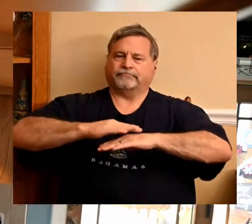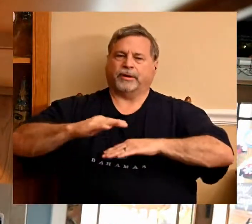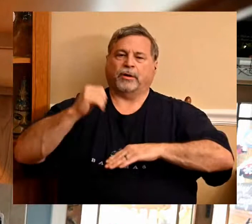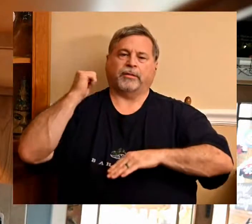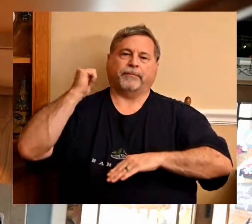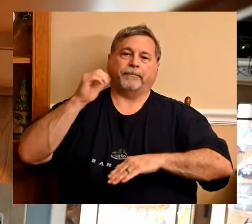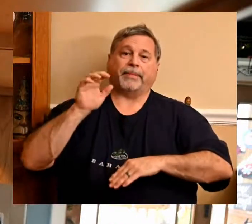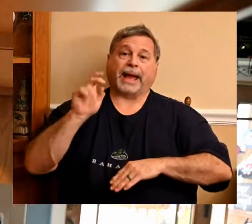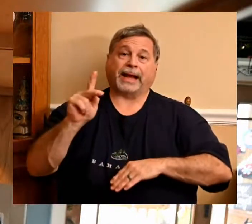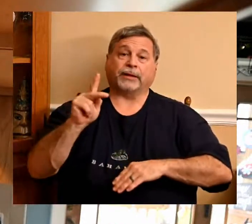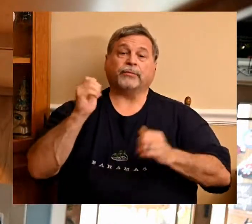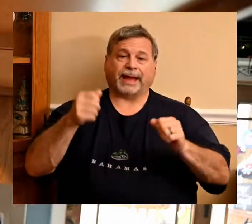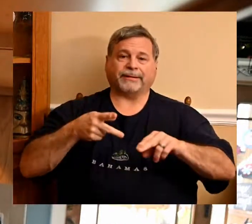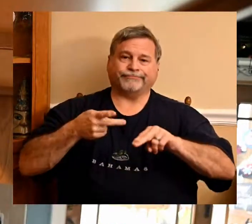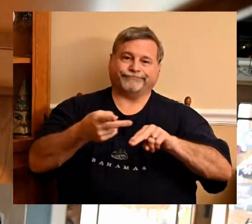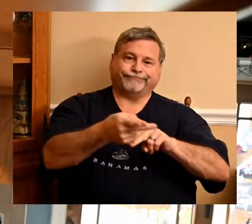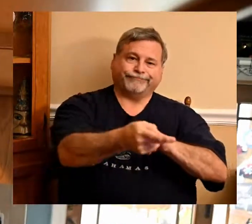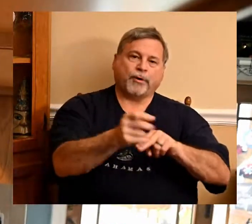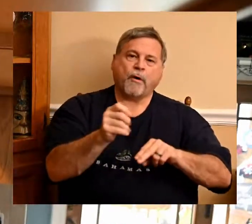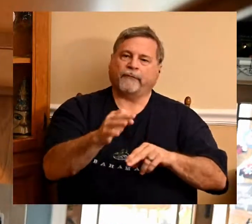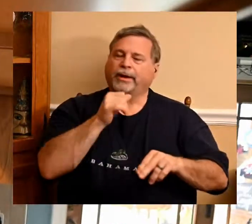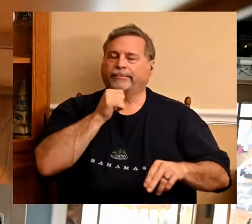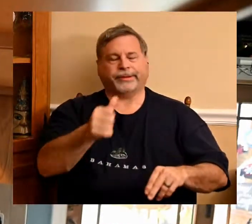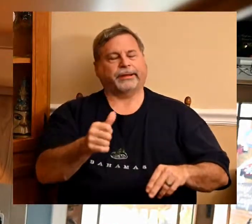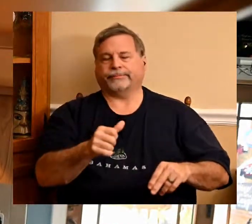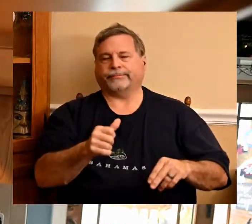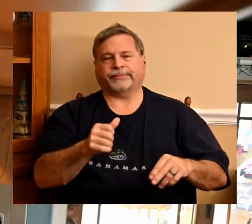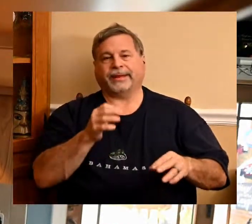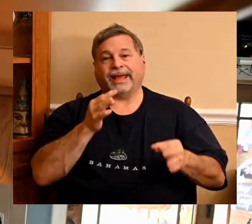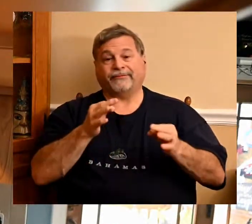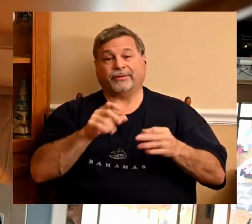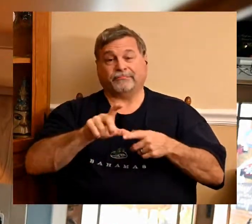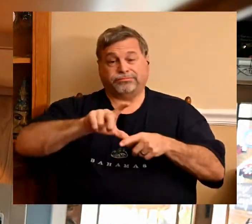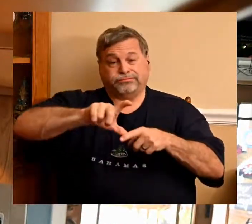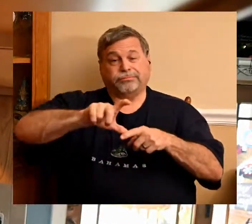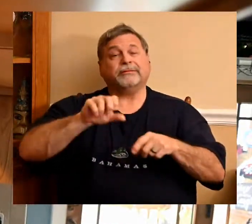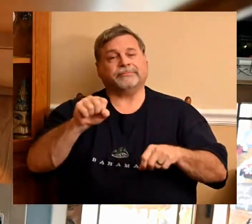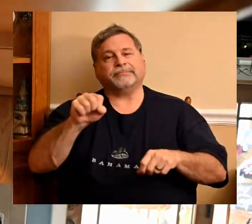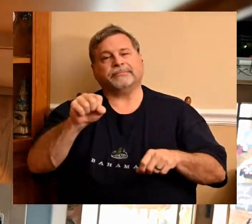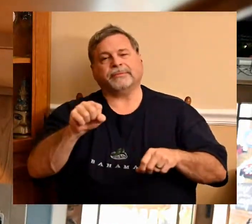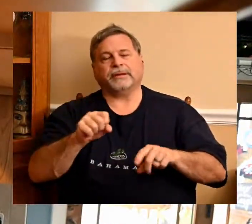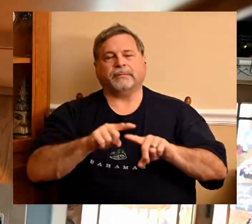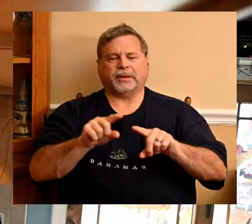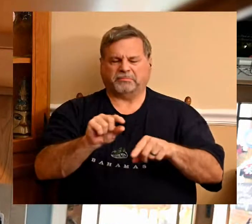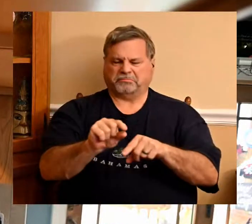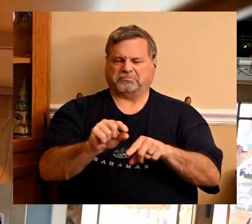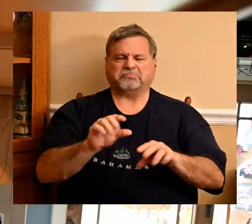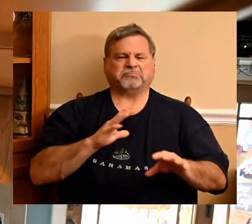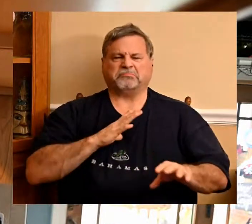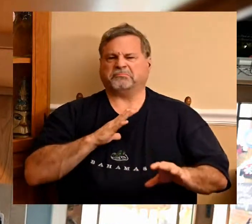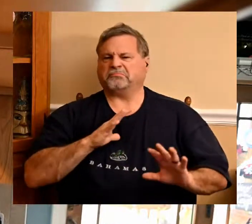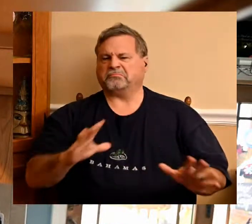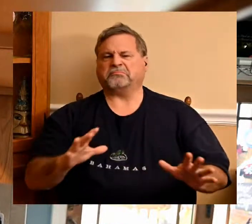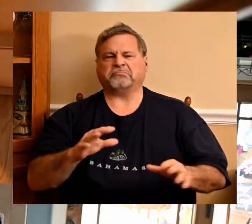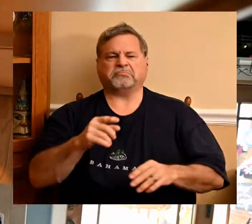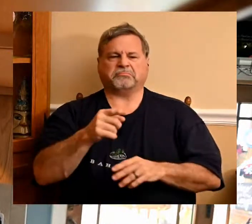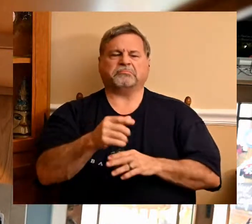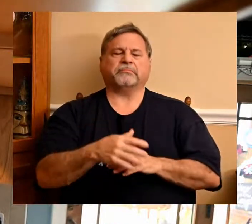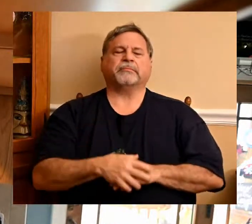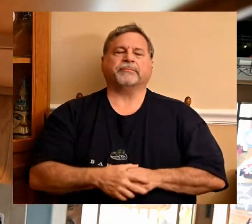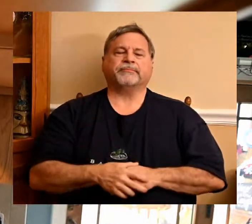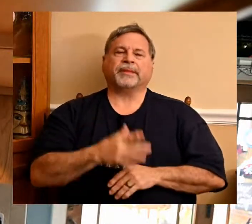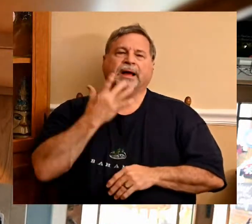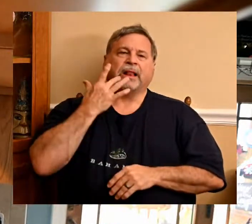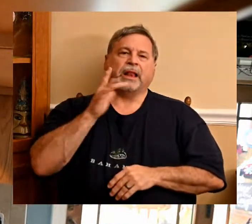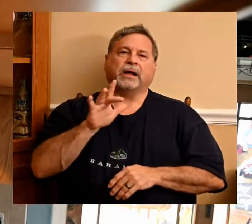that if you want. I'm not going to trim it off unless it was excessive. If you have a decent butcher, or in this case I was just fortunate